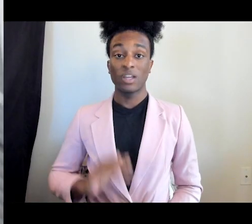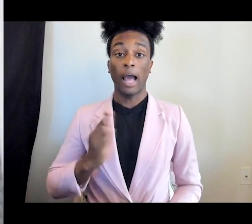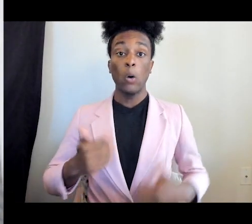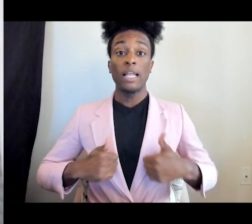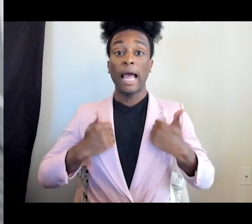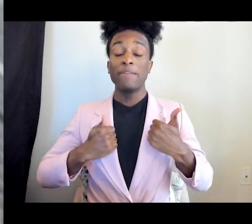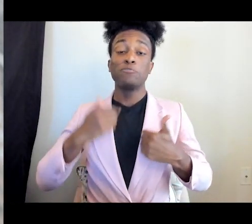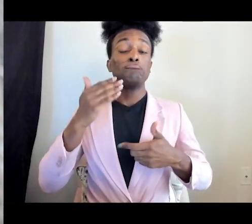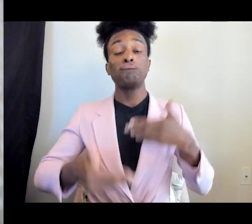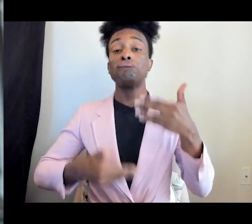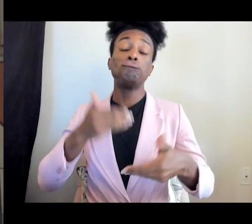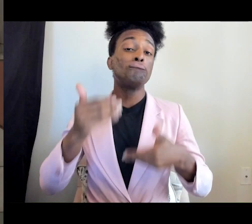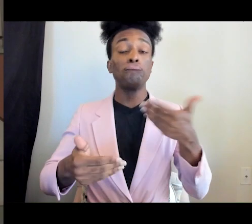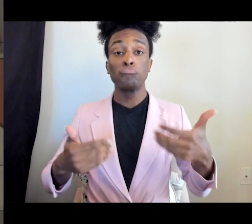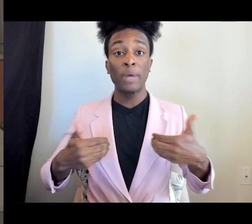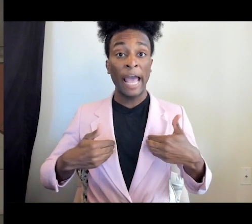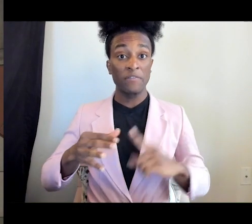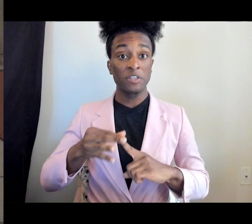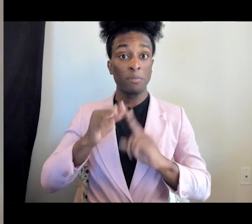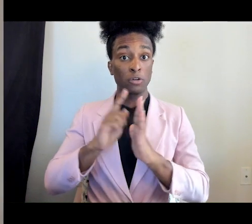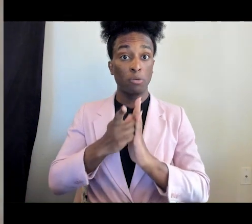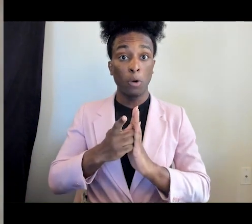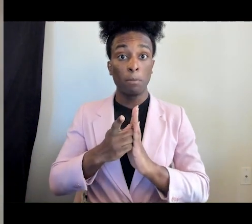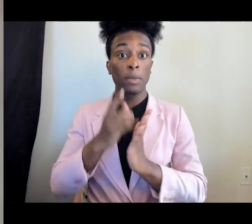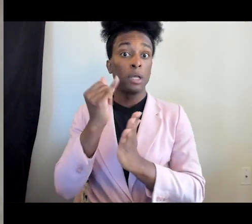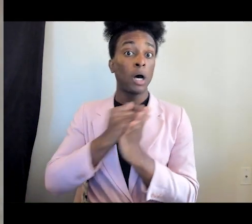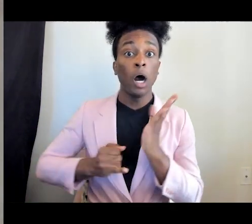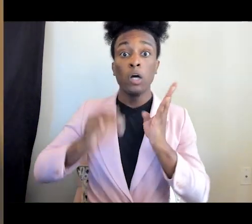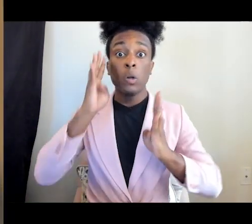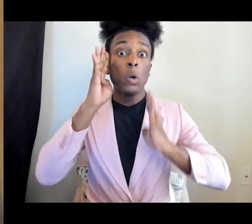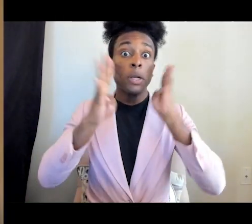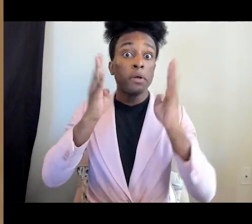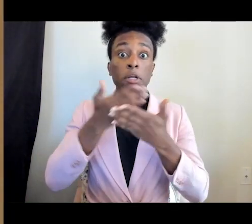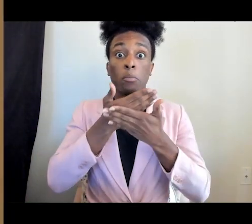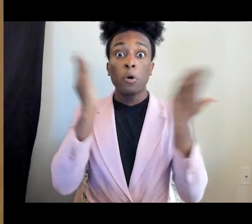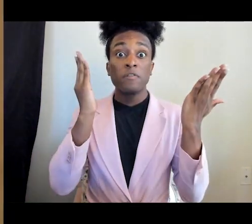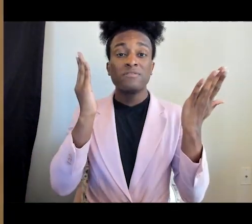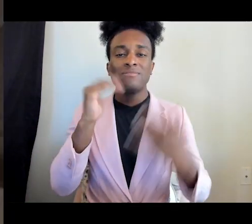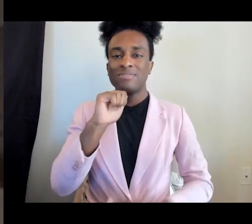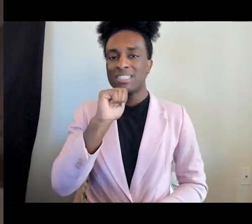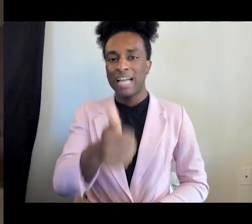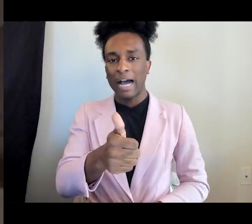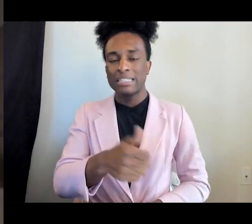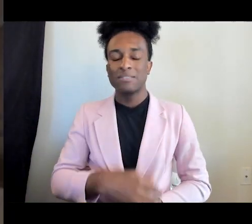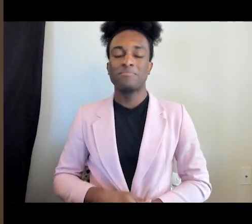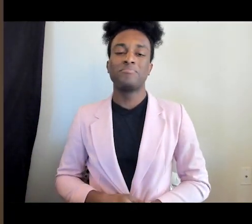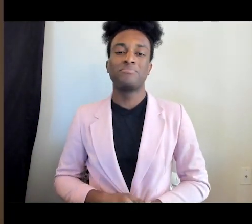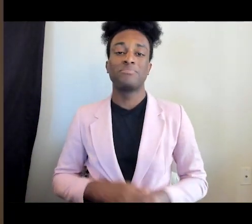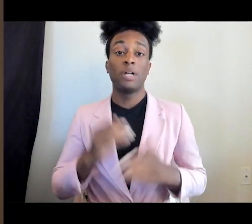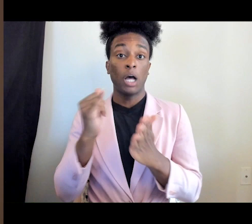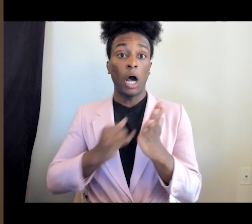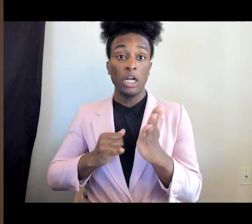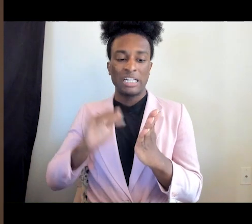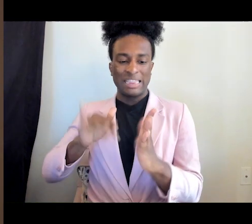There is not a special moment in our lives where a creative part that we call art isn't involved.